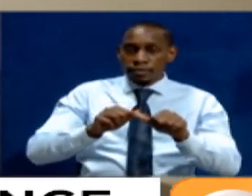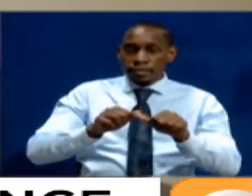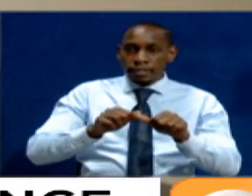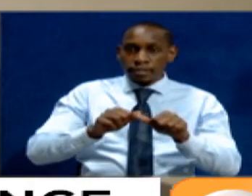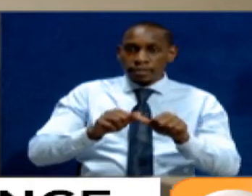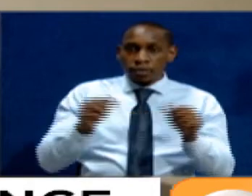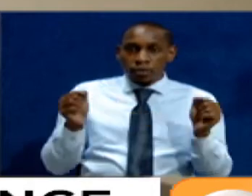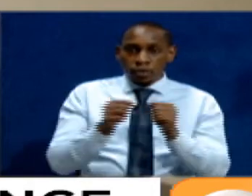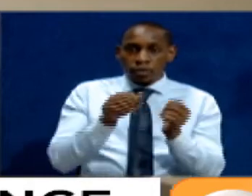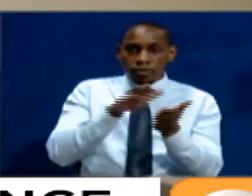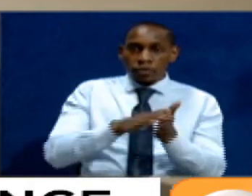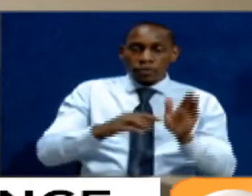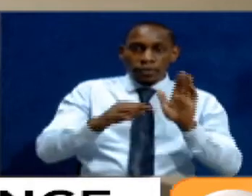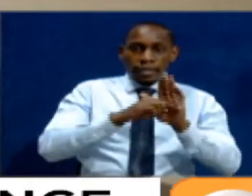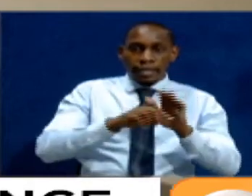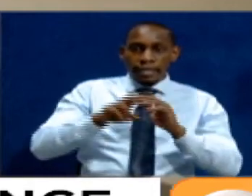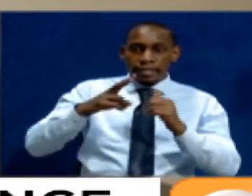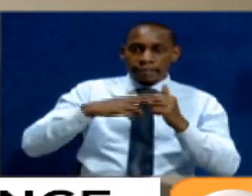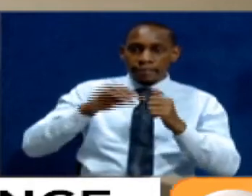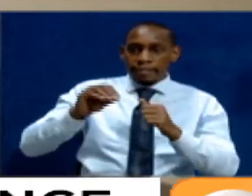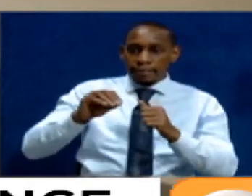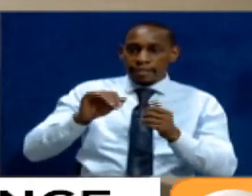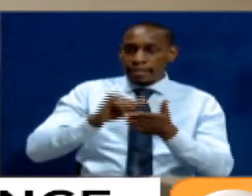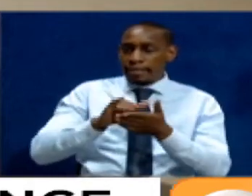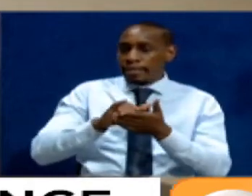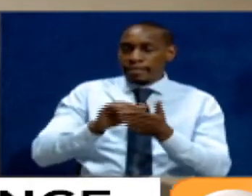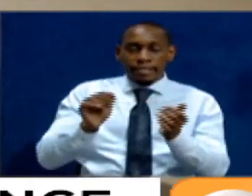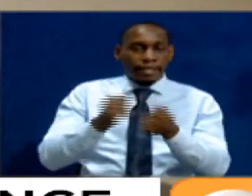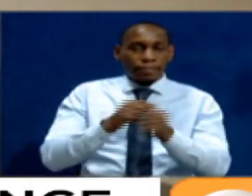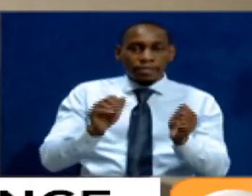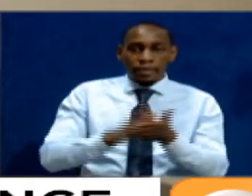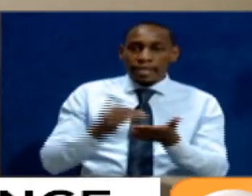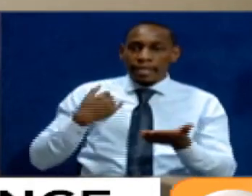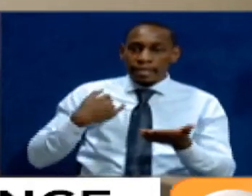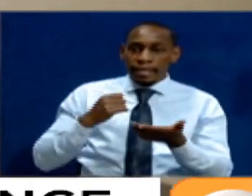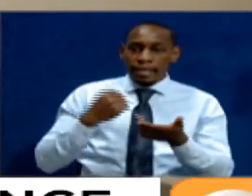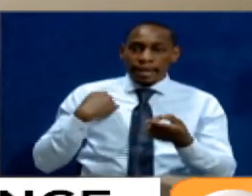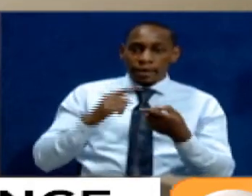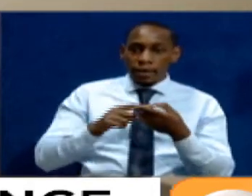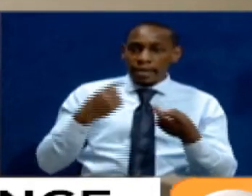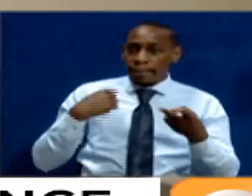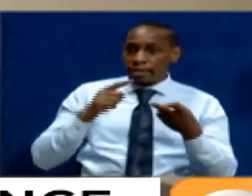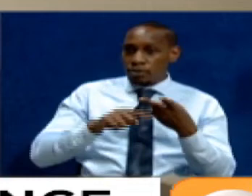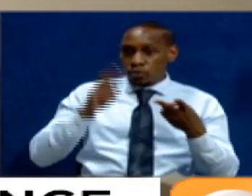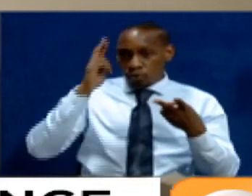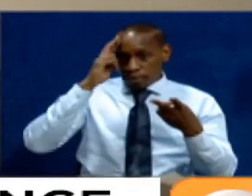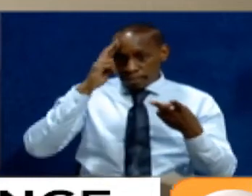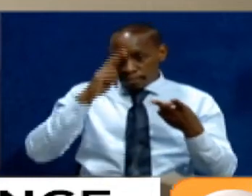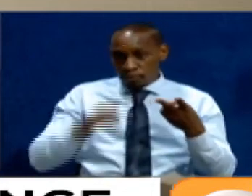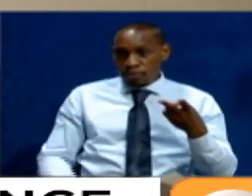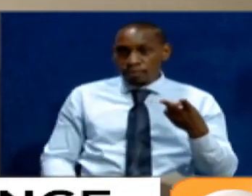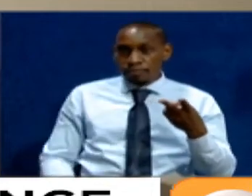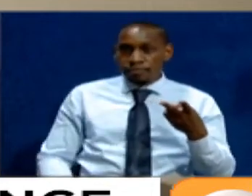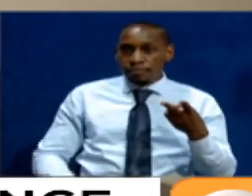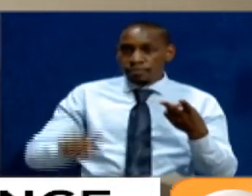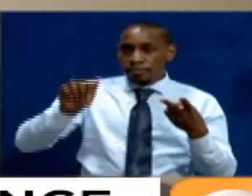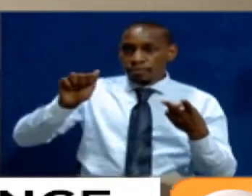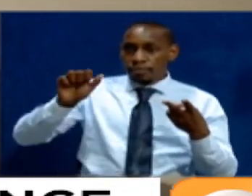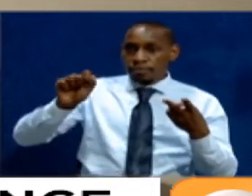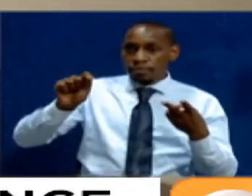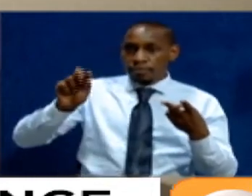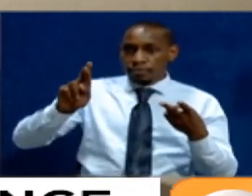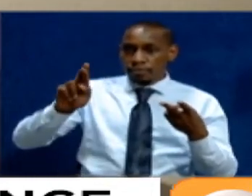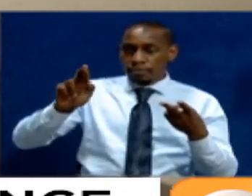-70 and -20 for a vaccine is almost going to be impossible. That's number one. Number two, the AstraZeneca